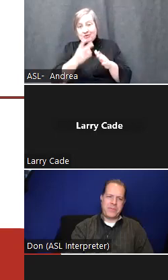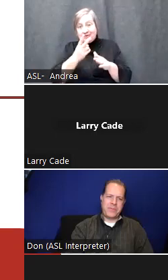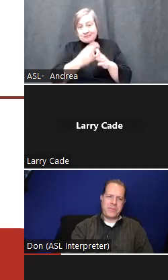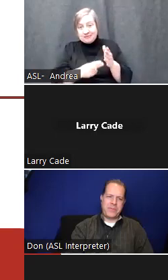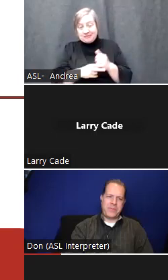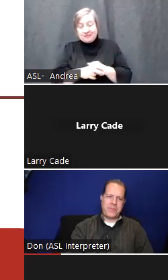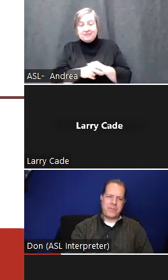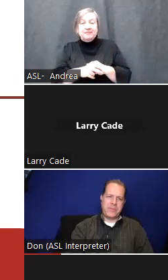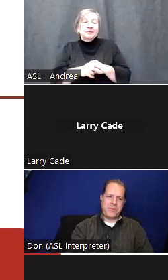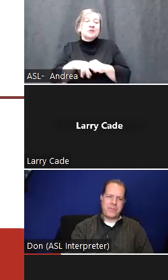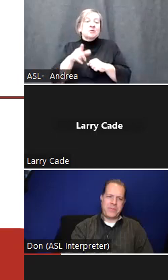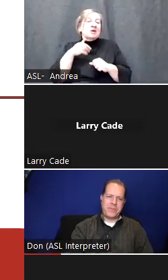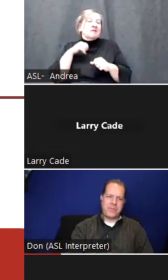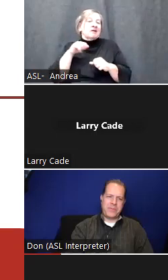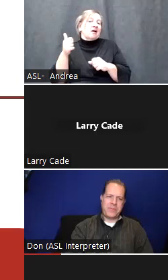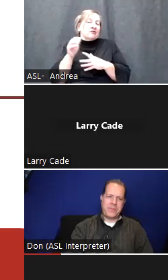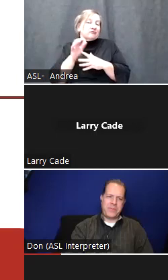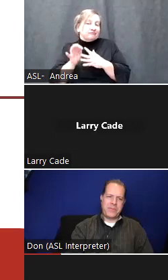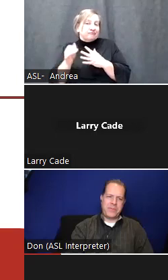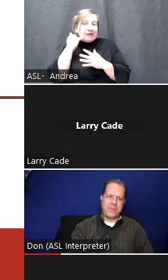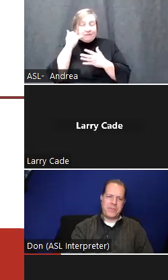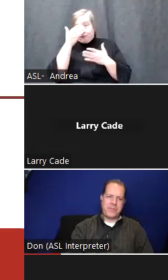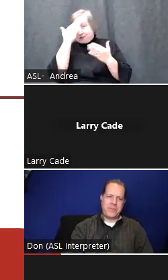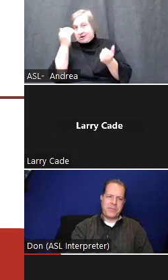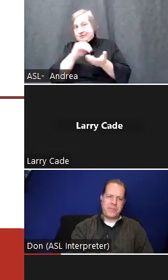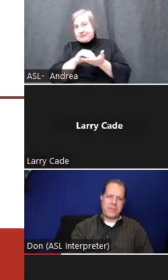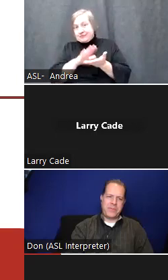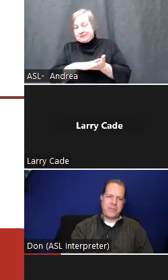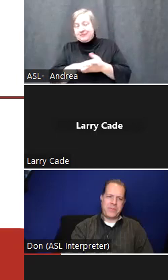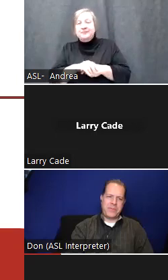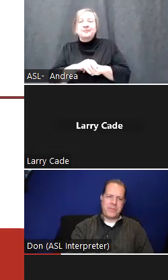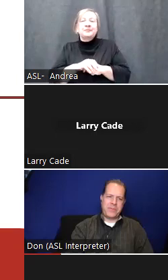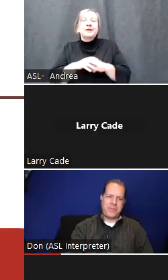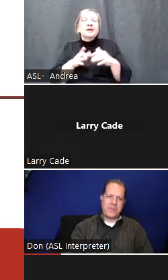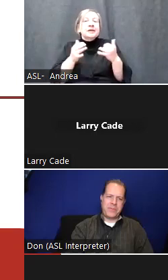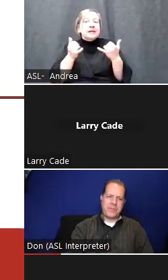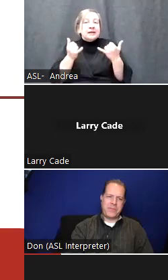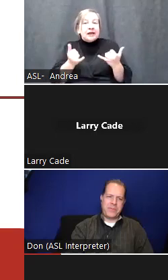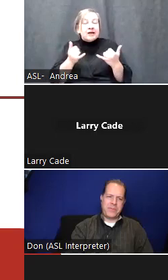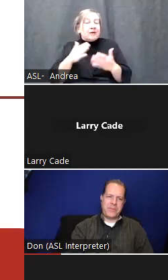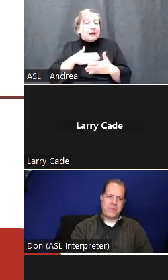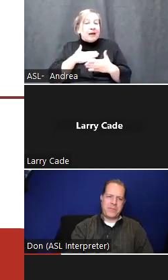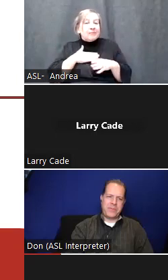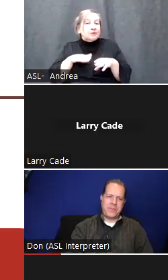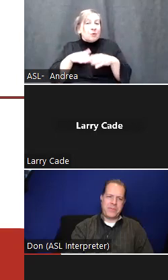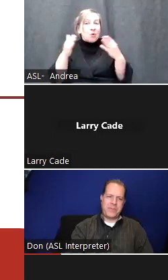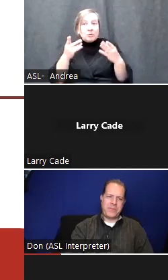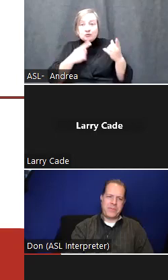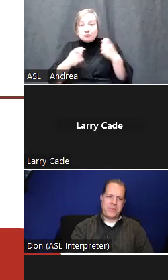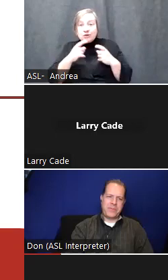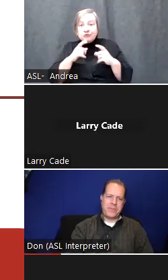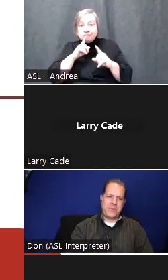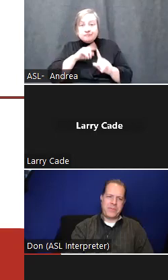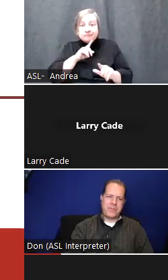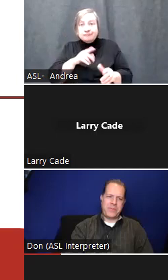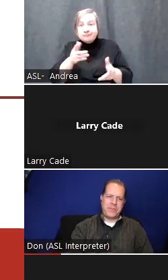So you do have other resources if you forget to jot these down. But now I'm happy to open it up for some Q&A. Were